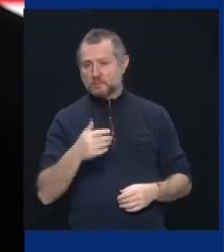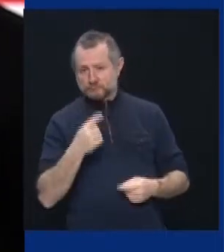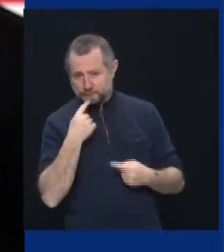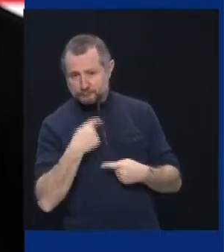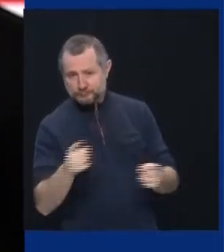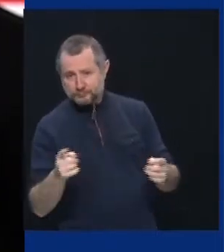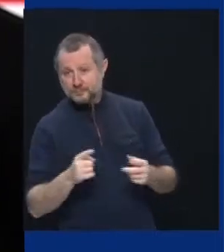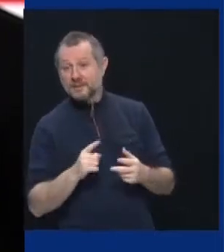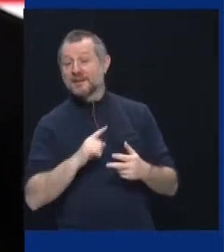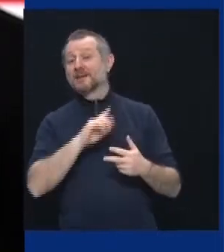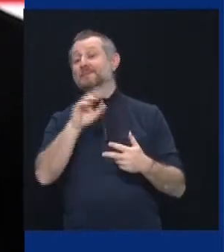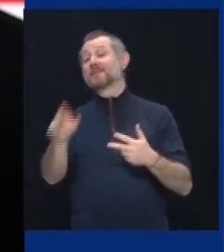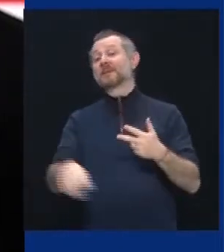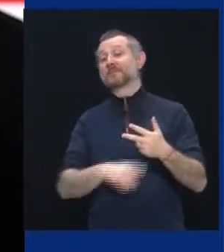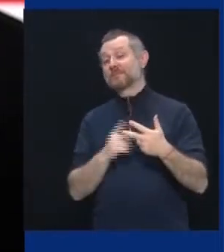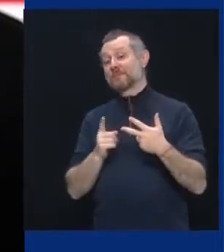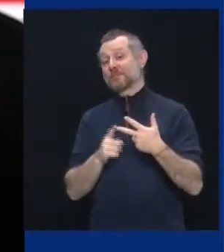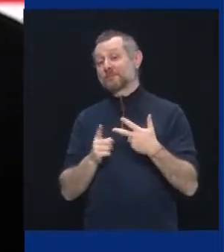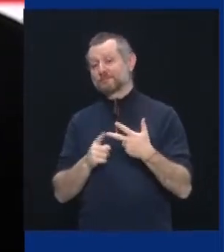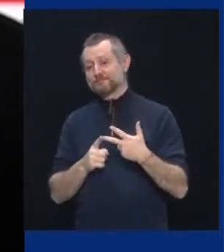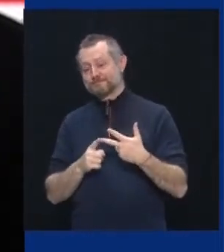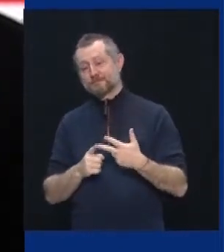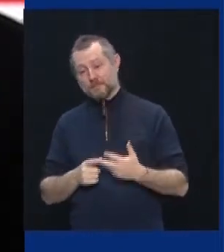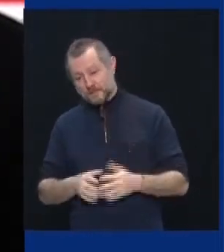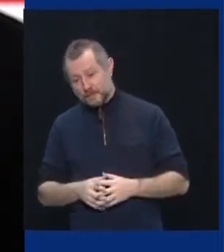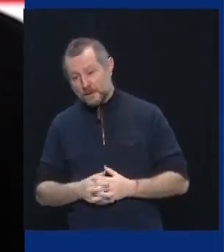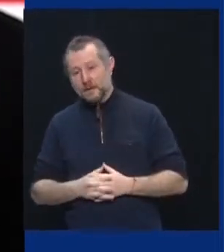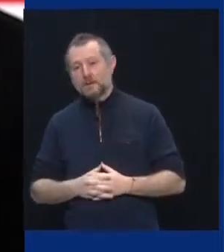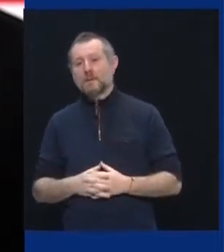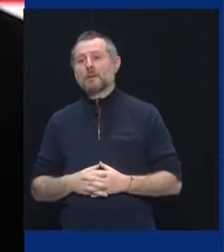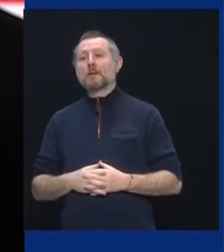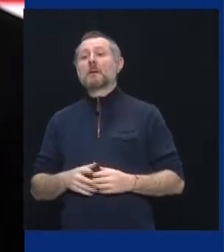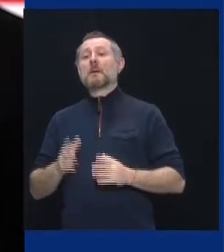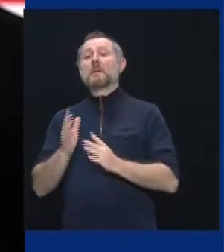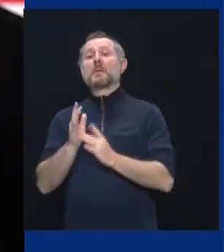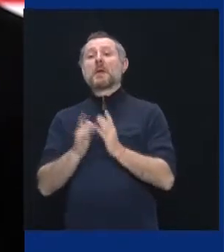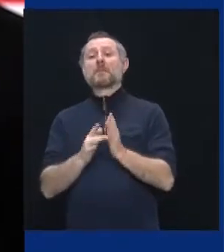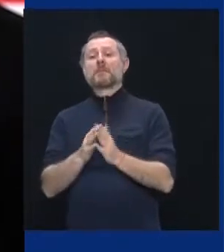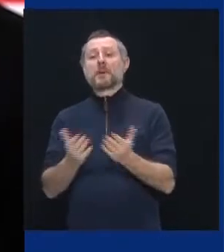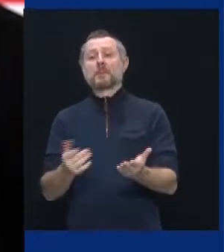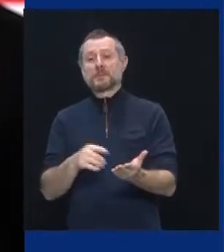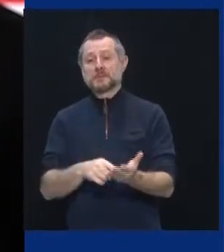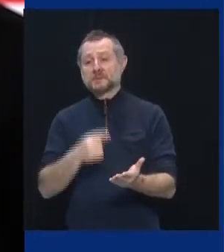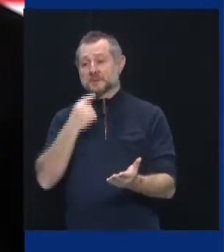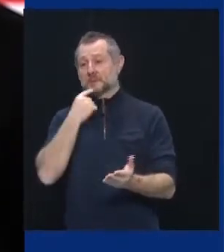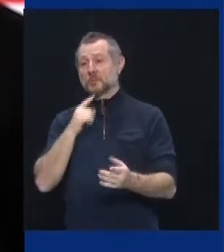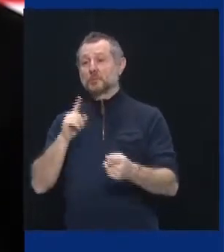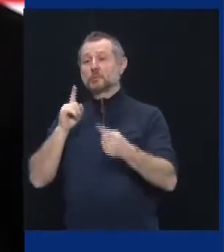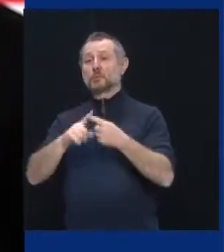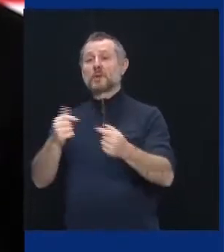of this crisis is the Bible says, to everything there is a